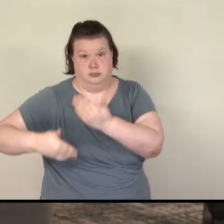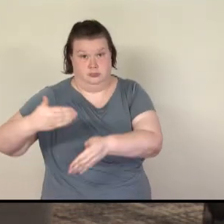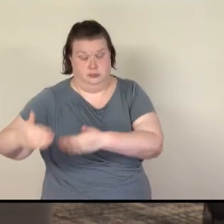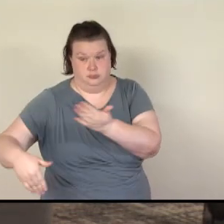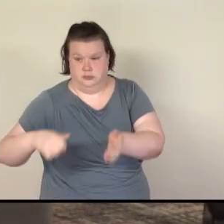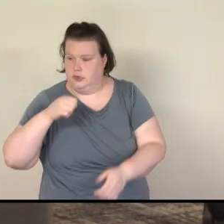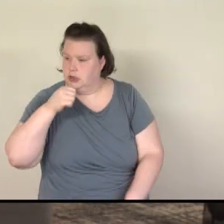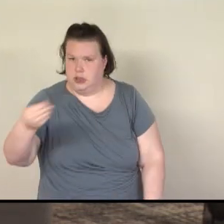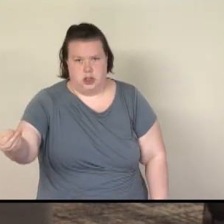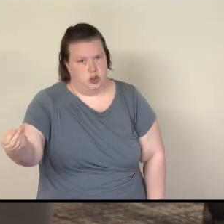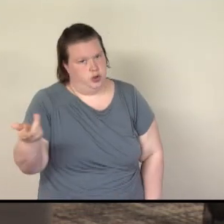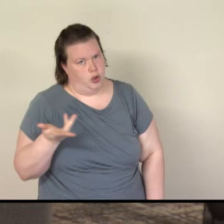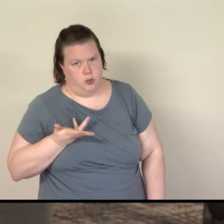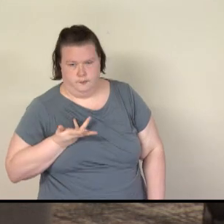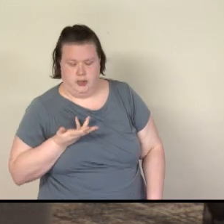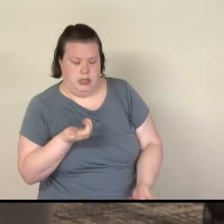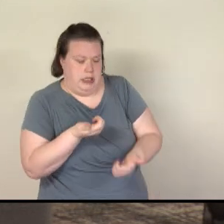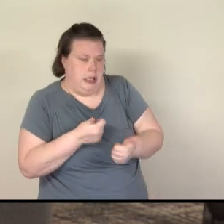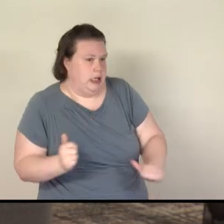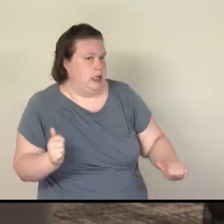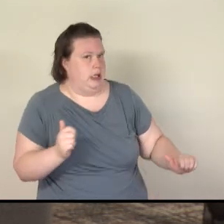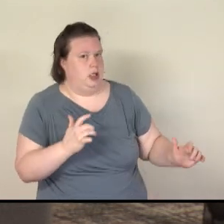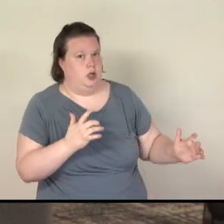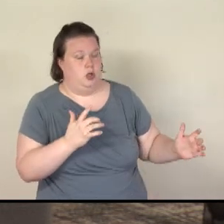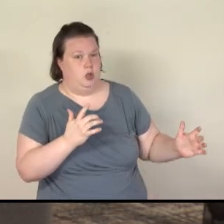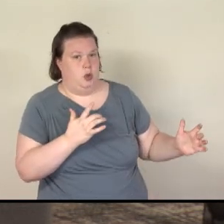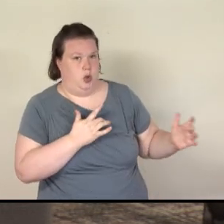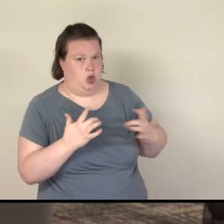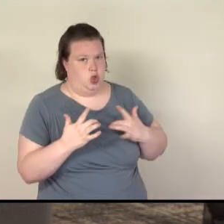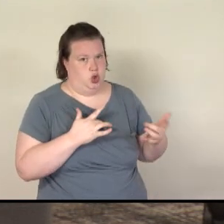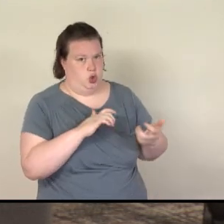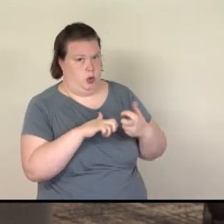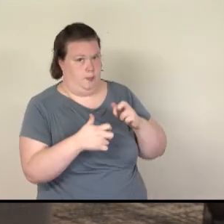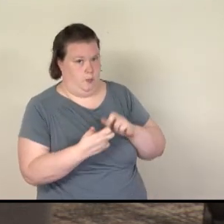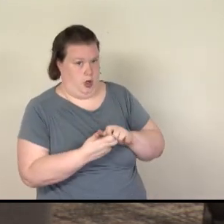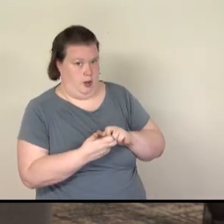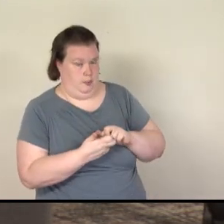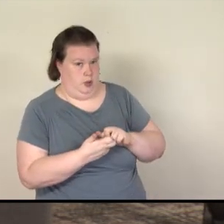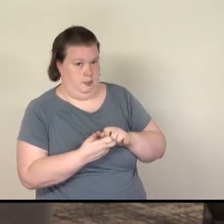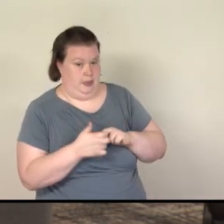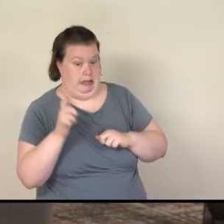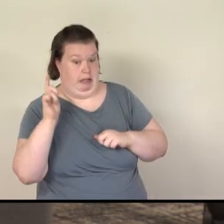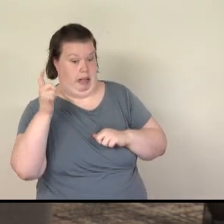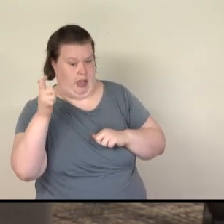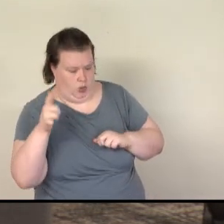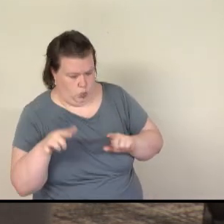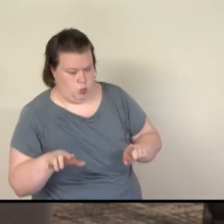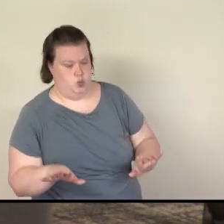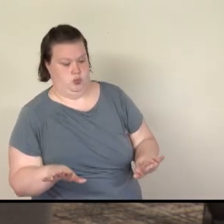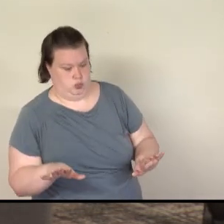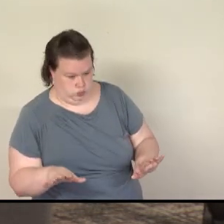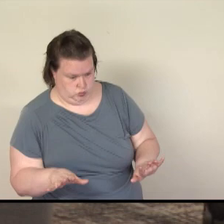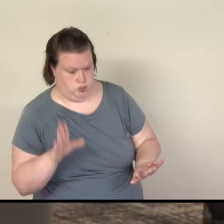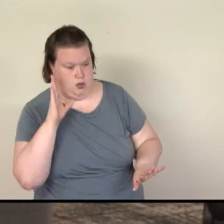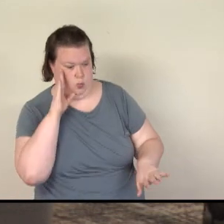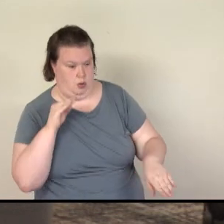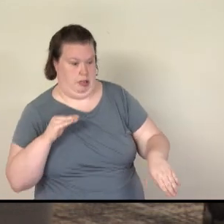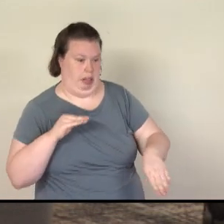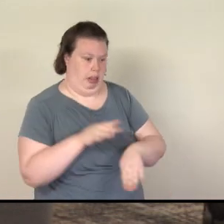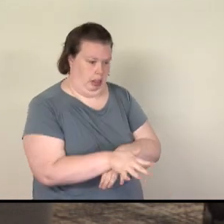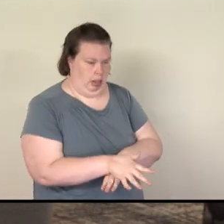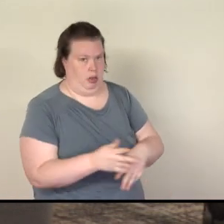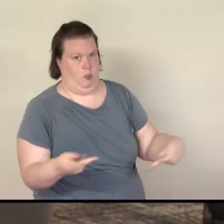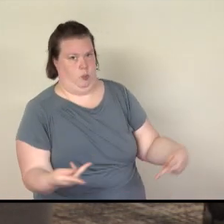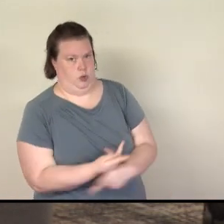notify us of any issue or concern until much later, because then it became apparent that it was going to have a bigger impact than they